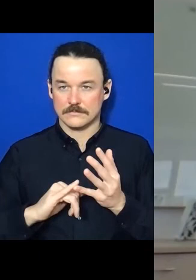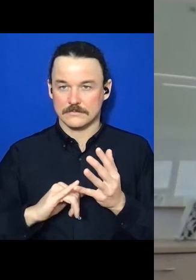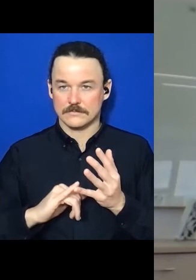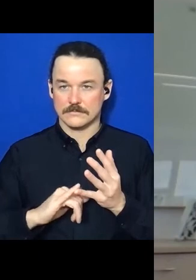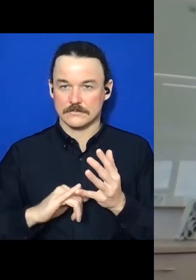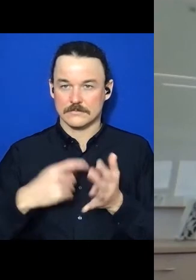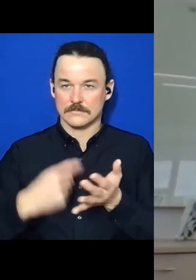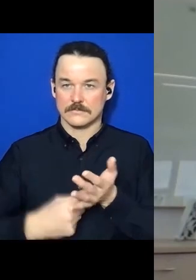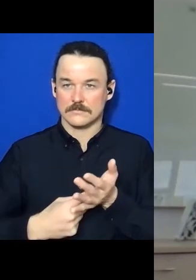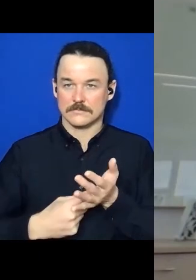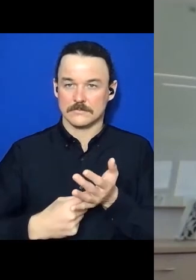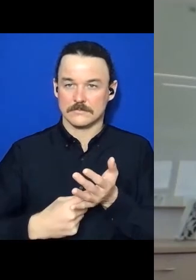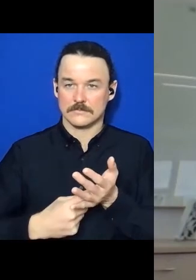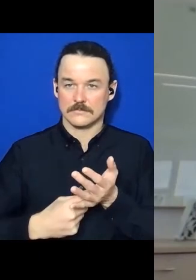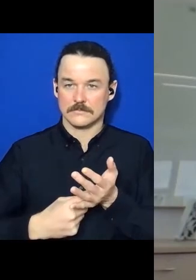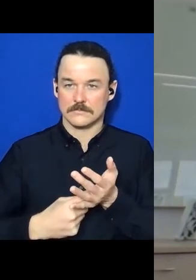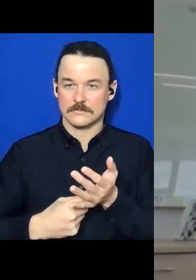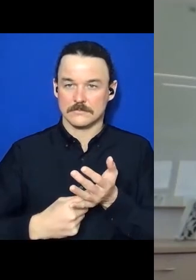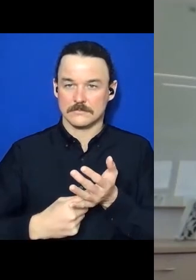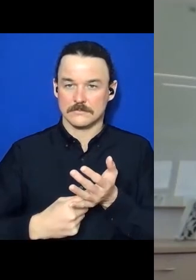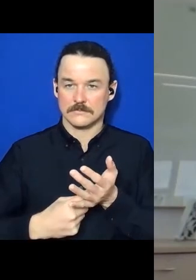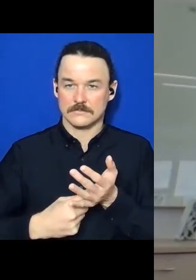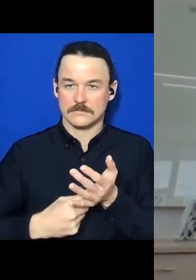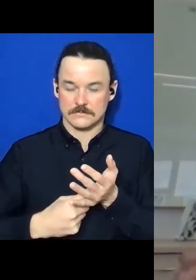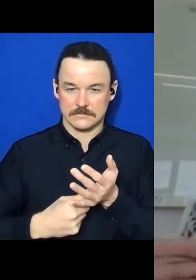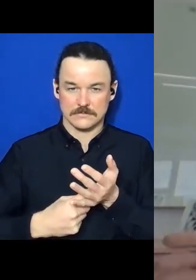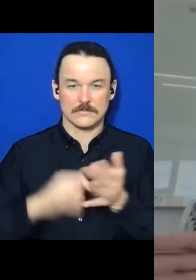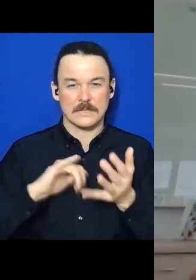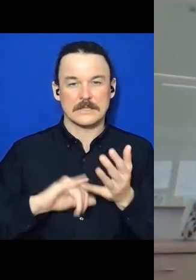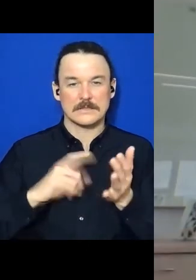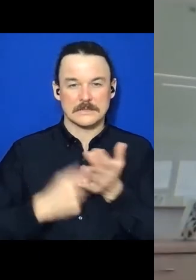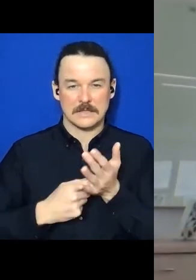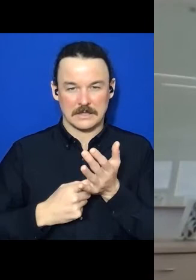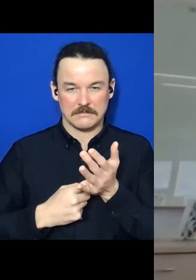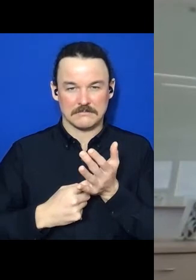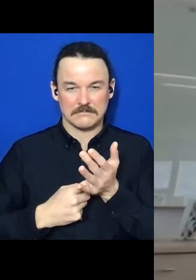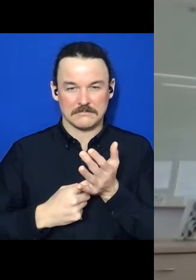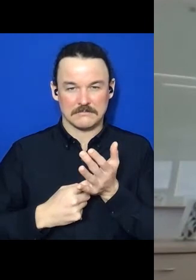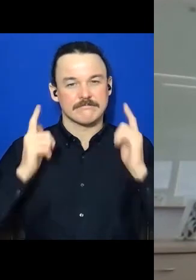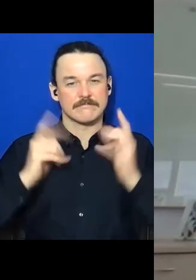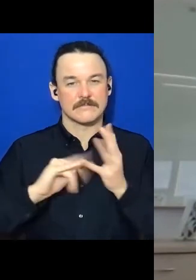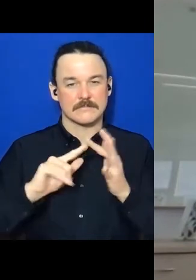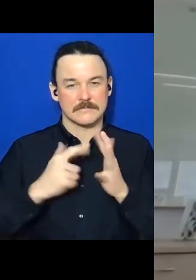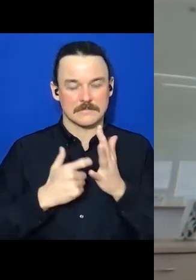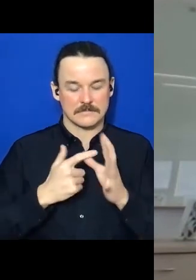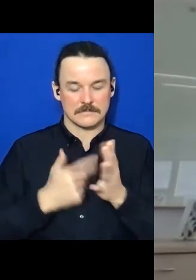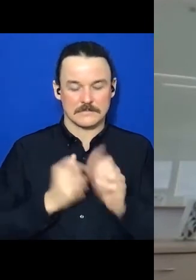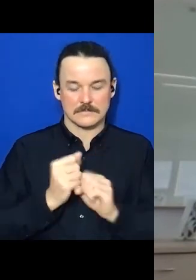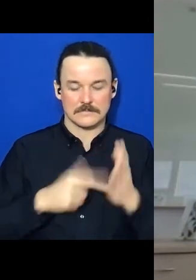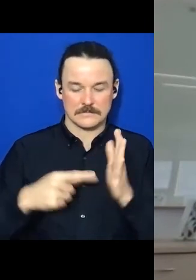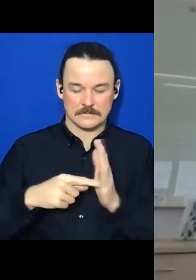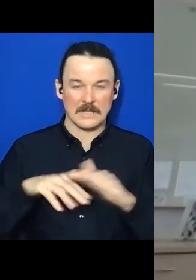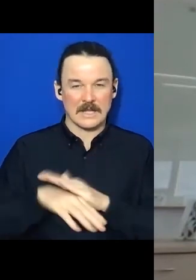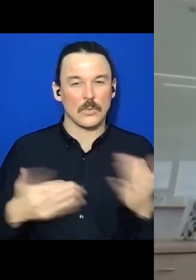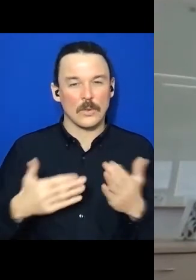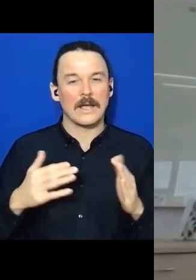1990s, to be the voice of the people back at that time in a district in Bay of Plenty. From there, my task was to look at